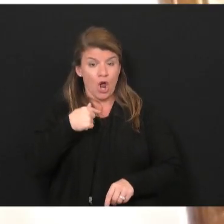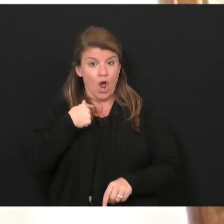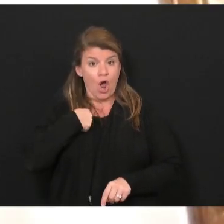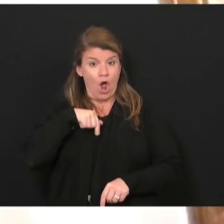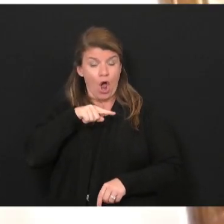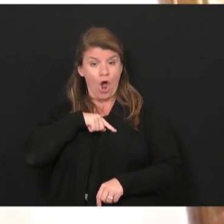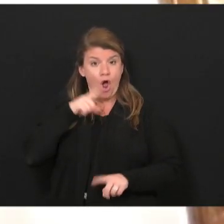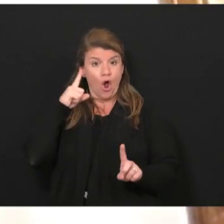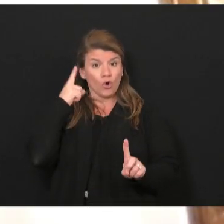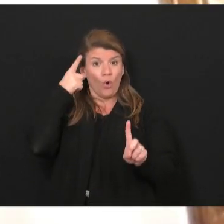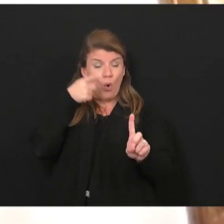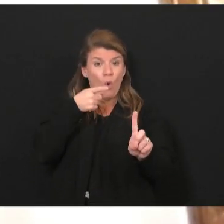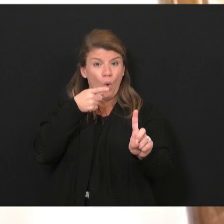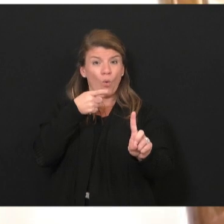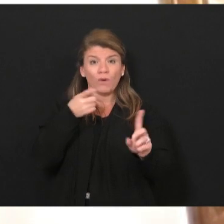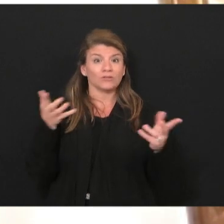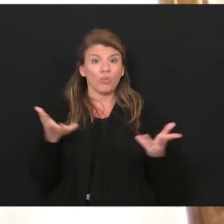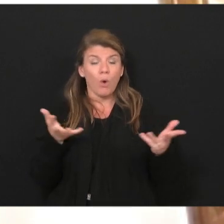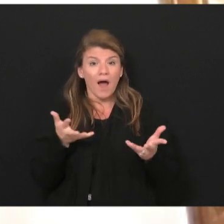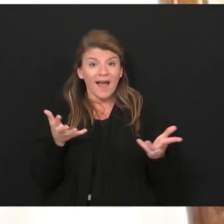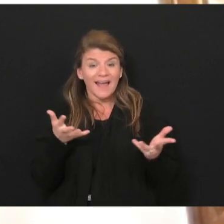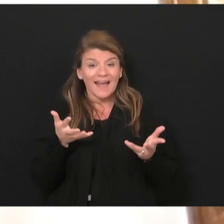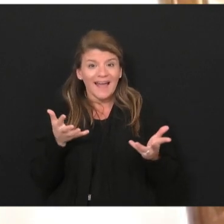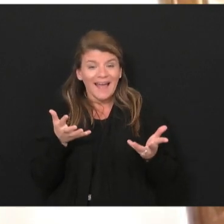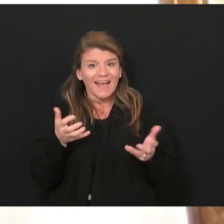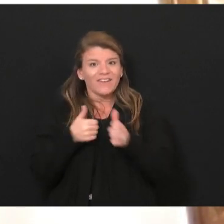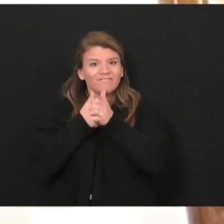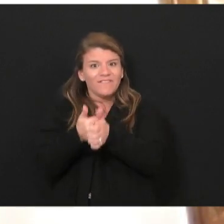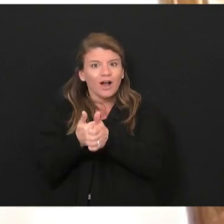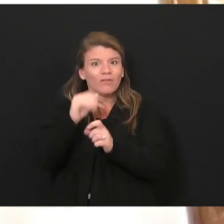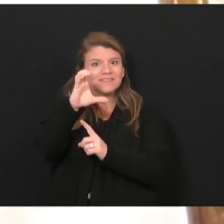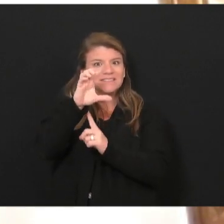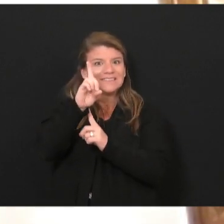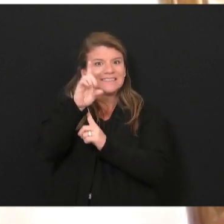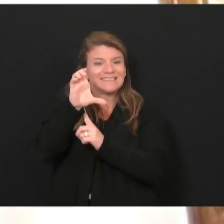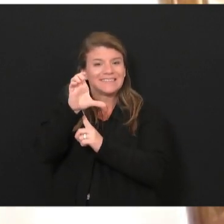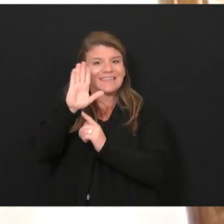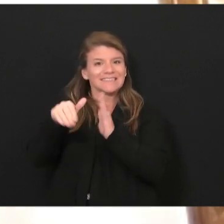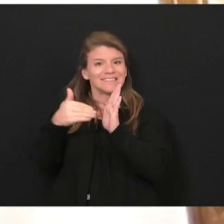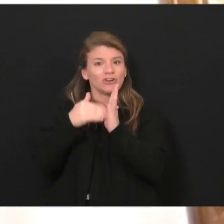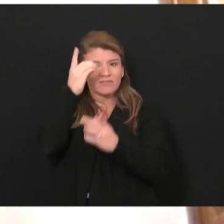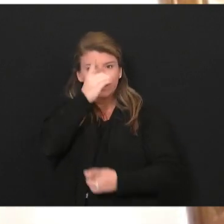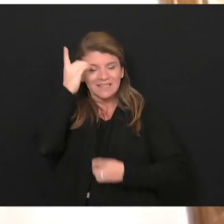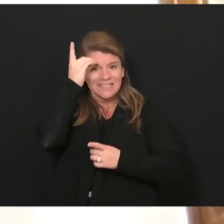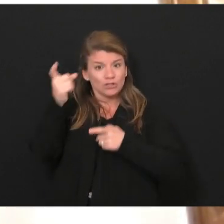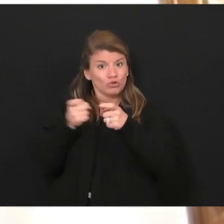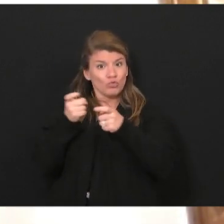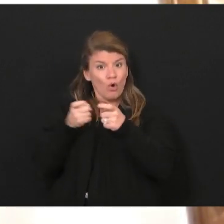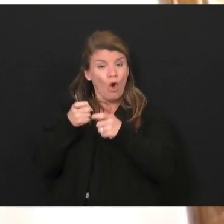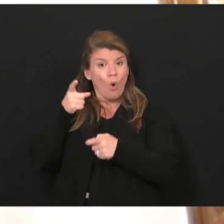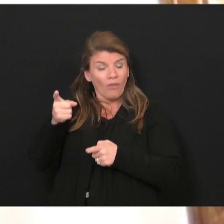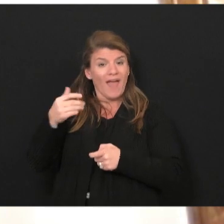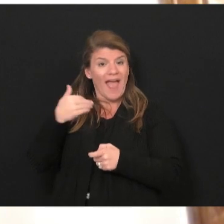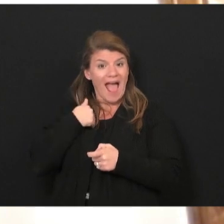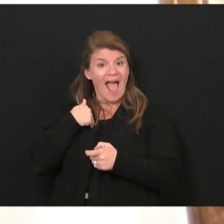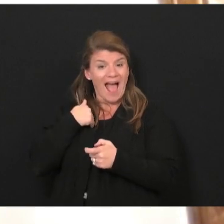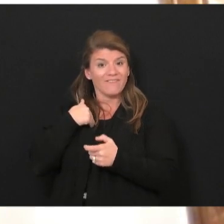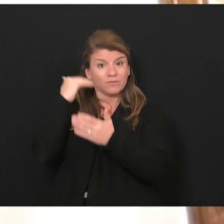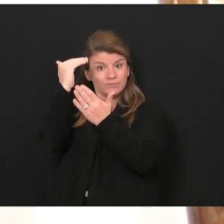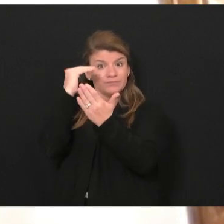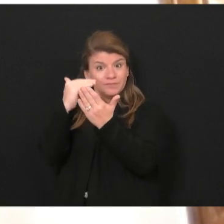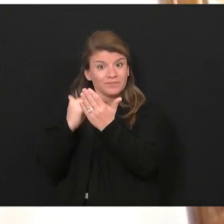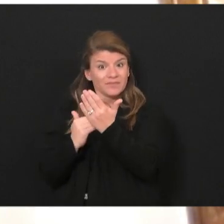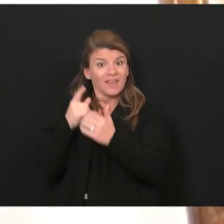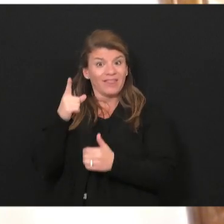the direction and the guidance from the Centers for Disease Control. You know, there is currently an internal to the